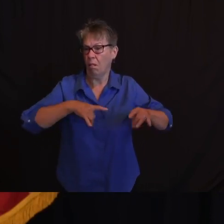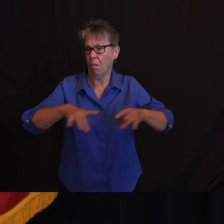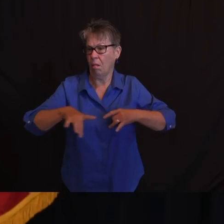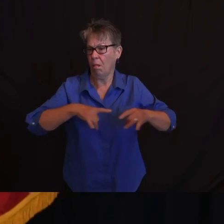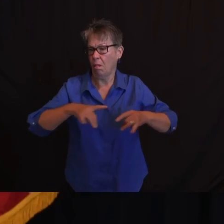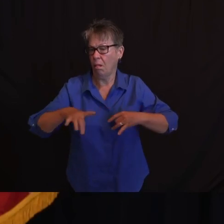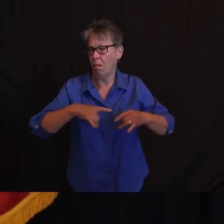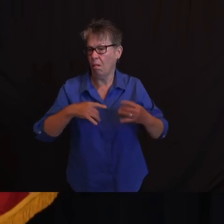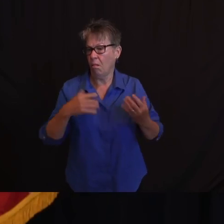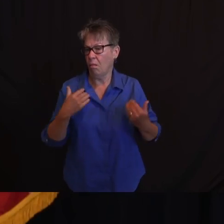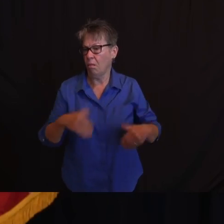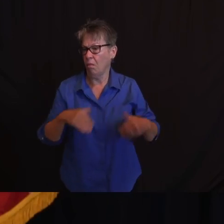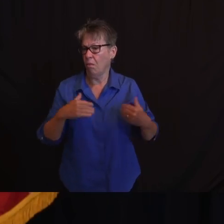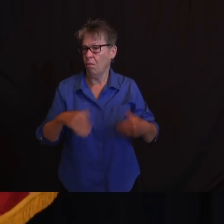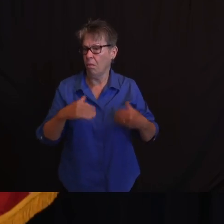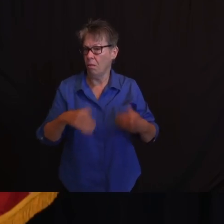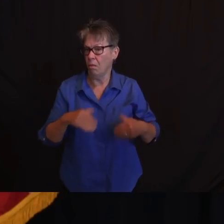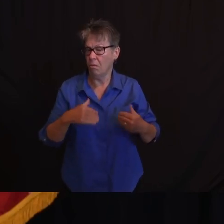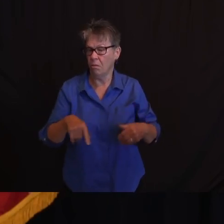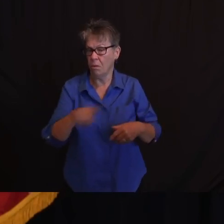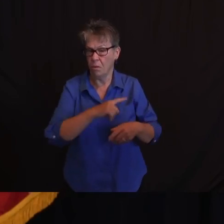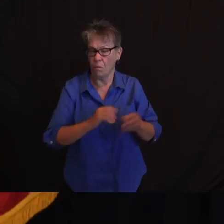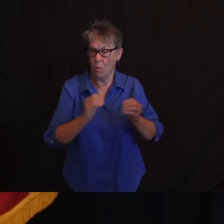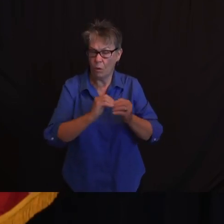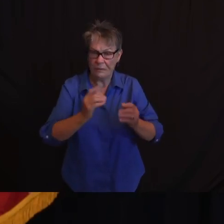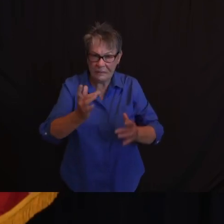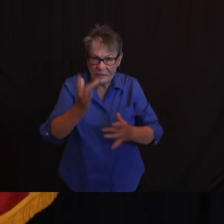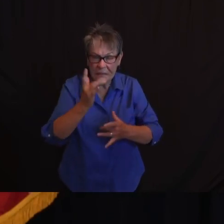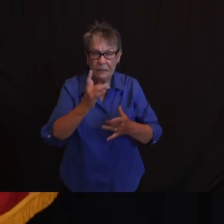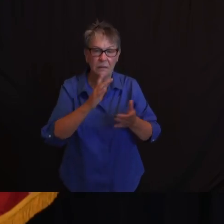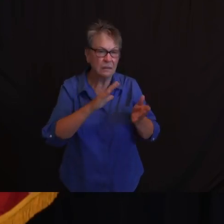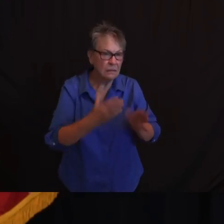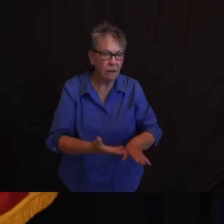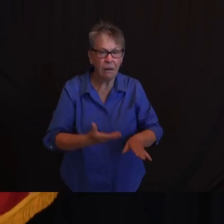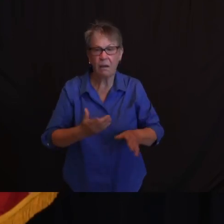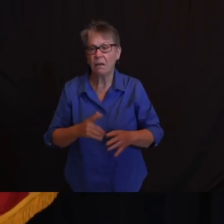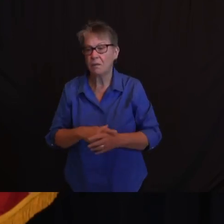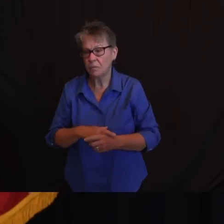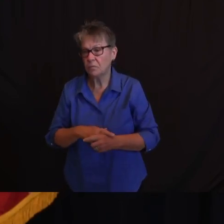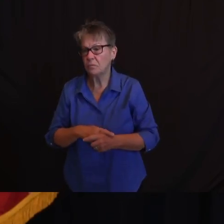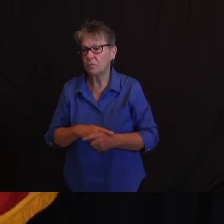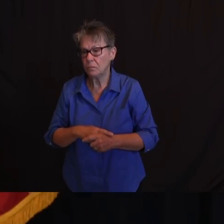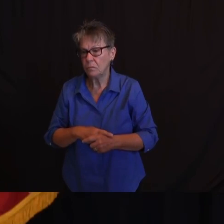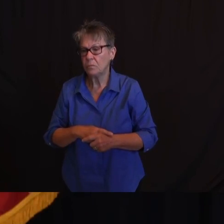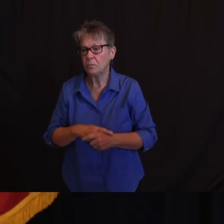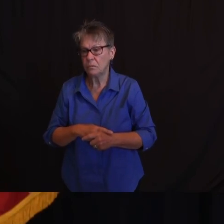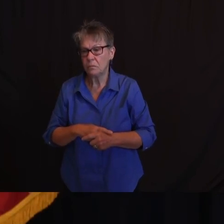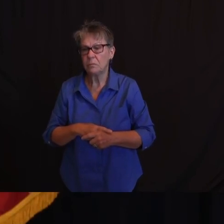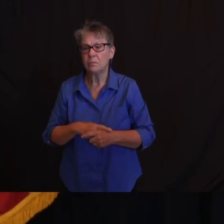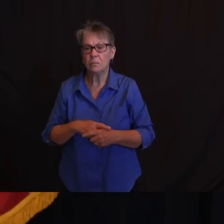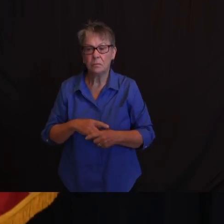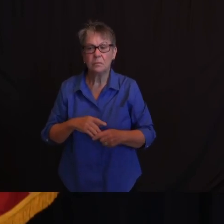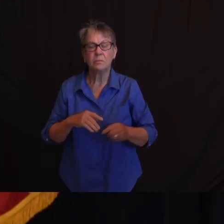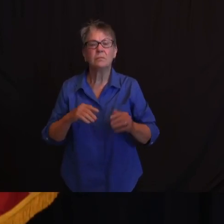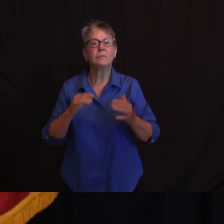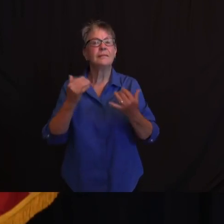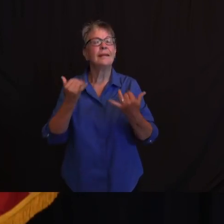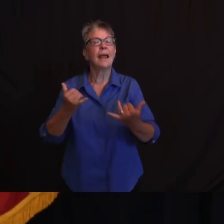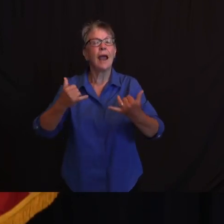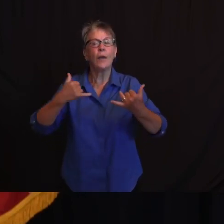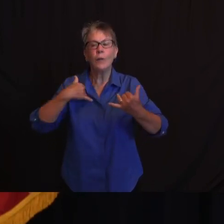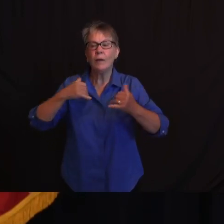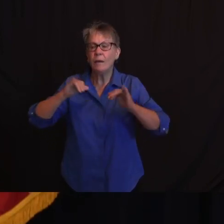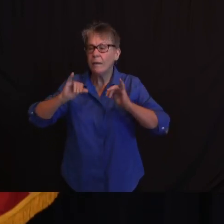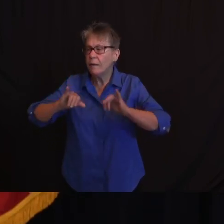in the hospitals as far as the best way to treat some of the most seriously ill patients. So I do think that if you're hospitalized today, you're less likely